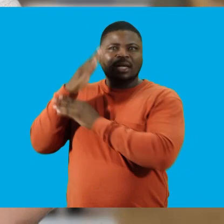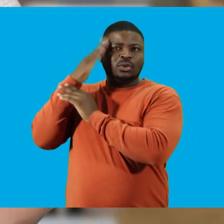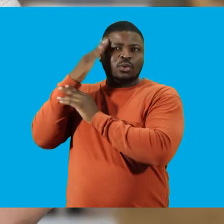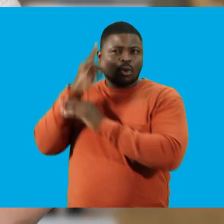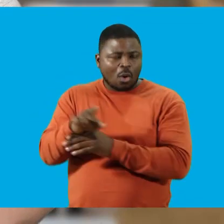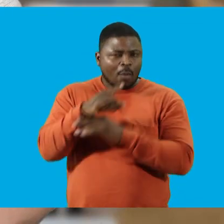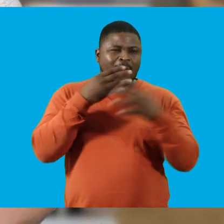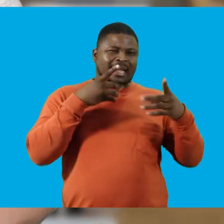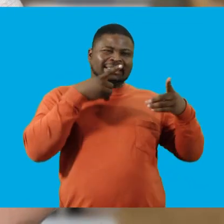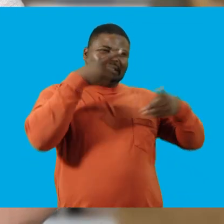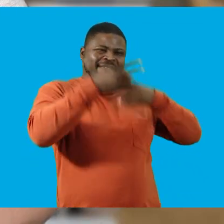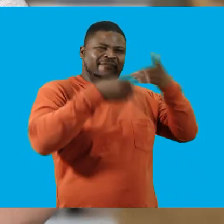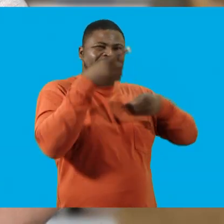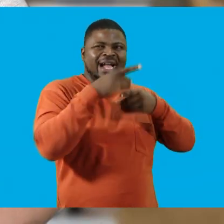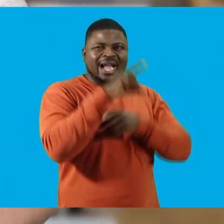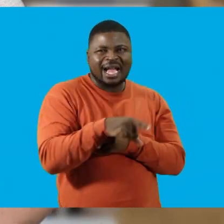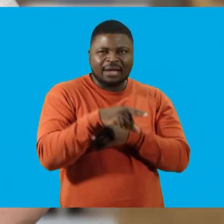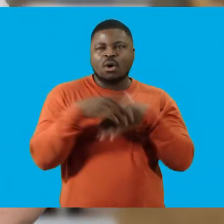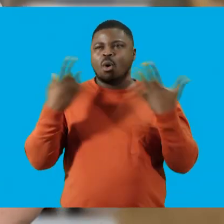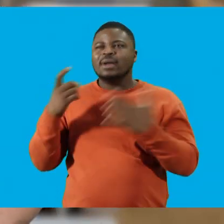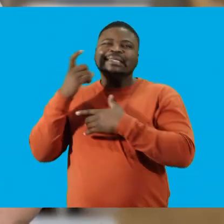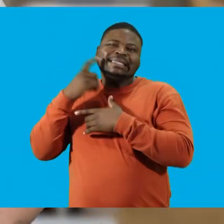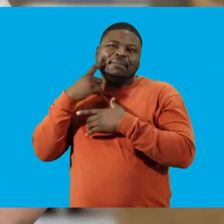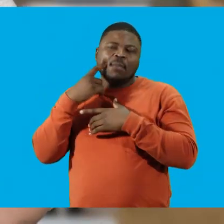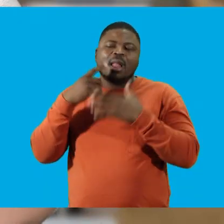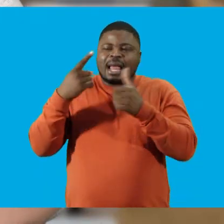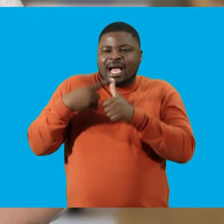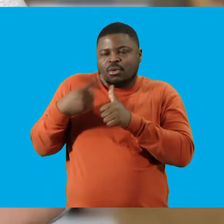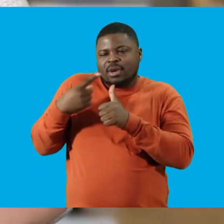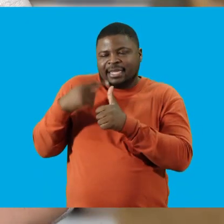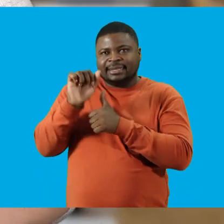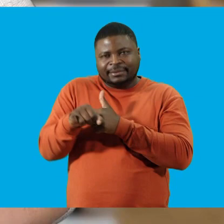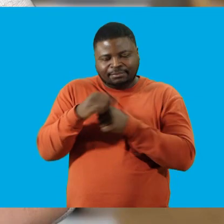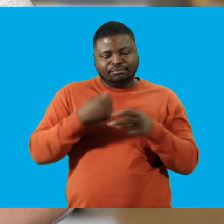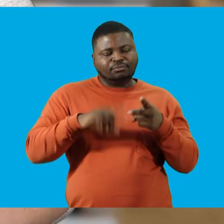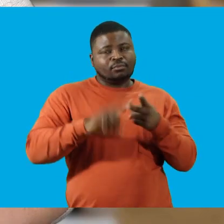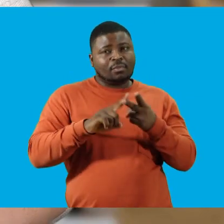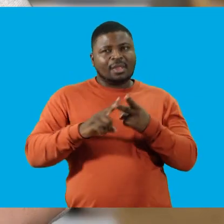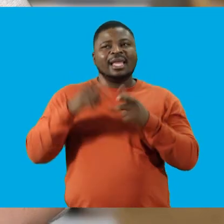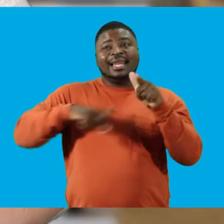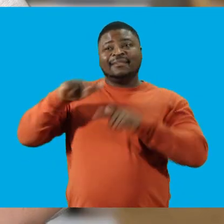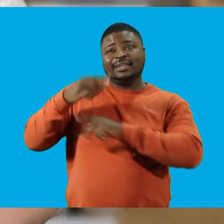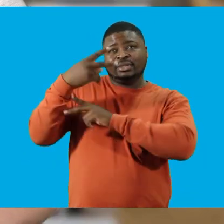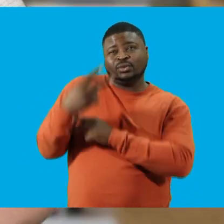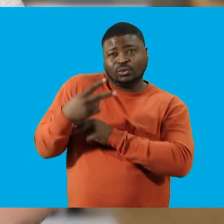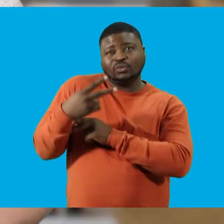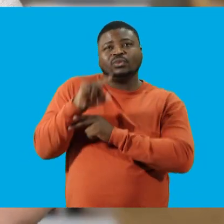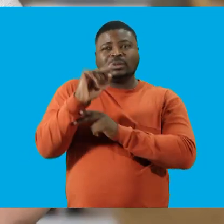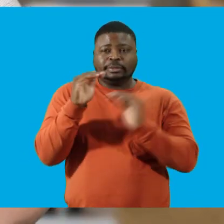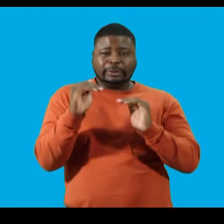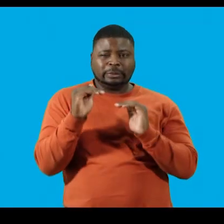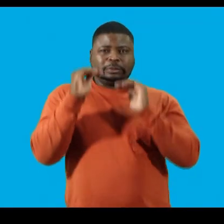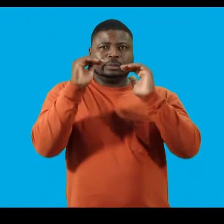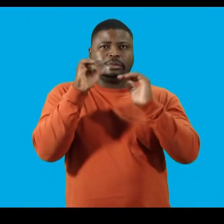or define, or, as I said, a simple calculation. Then level 2 will be